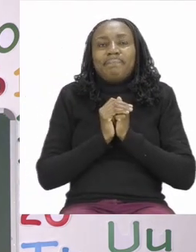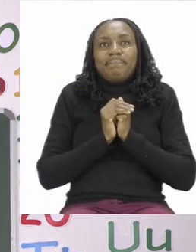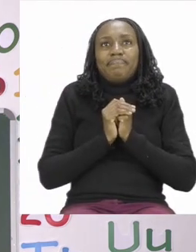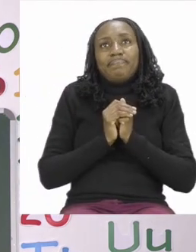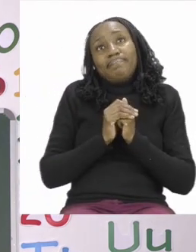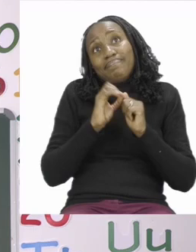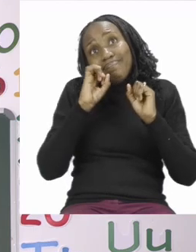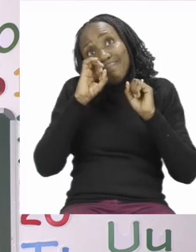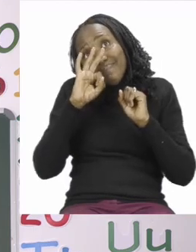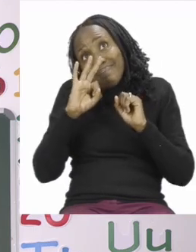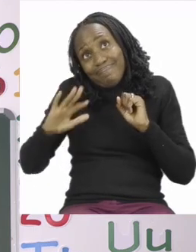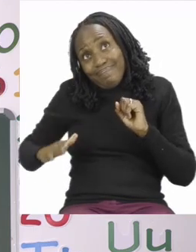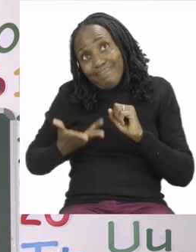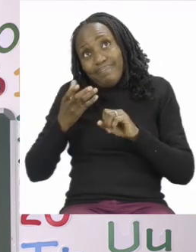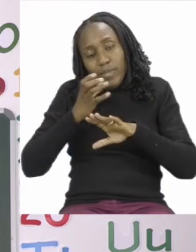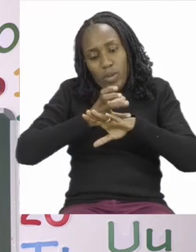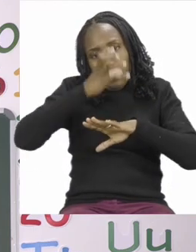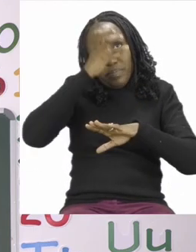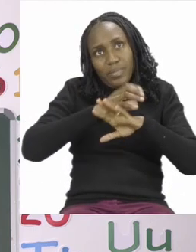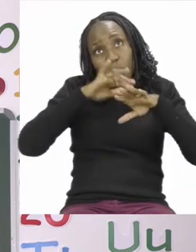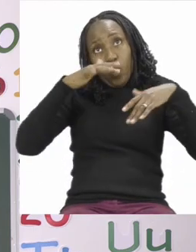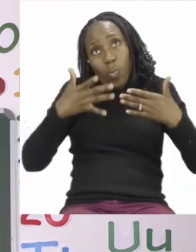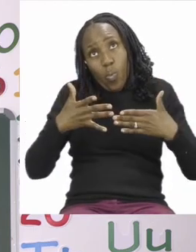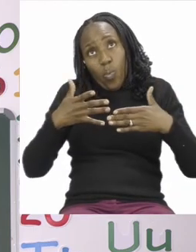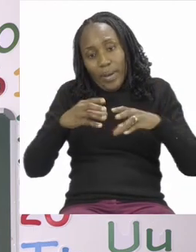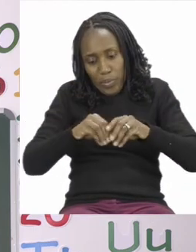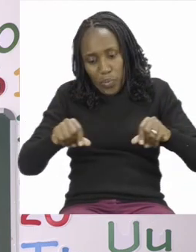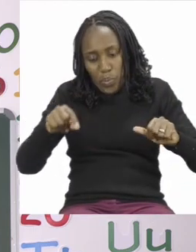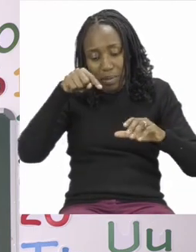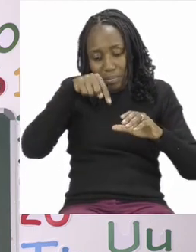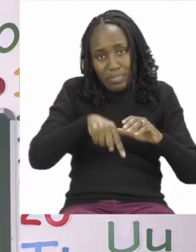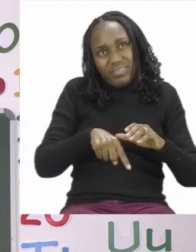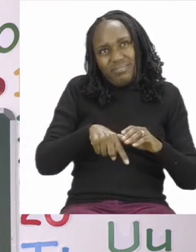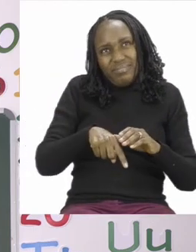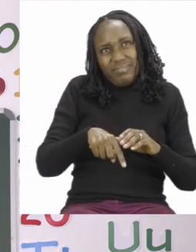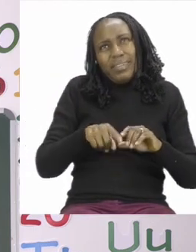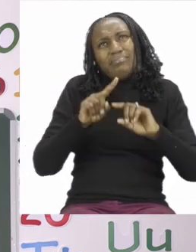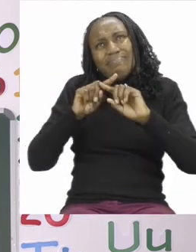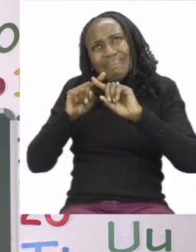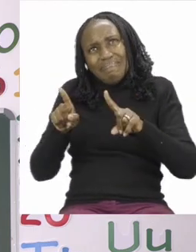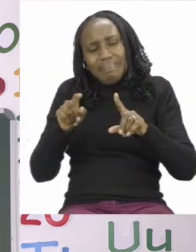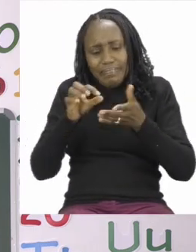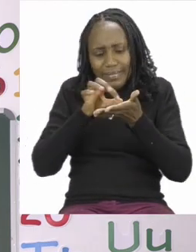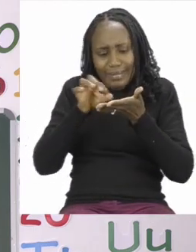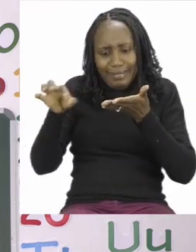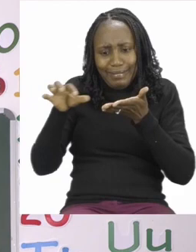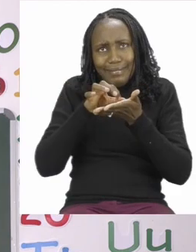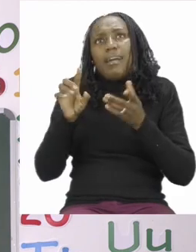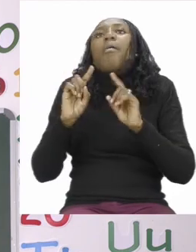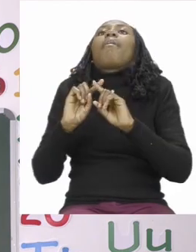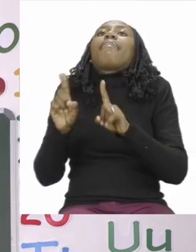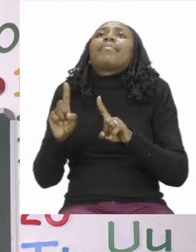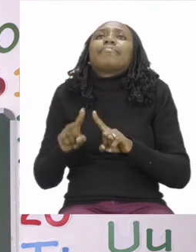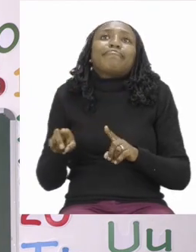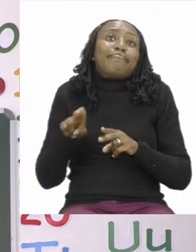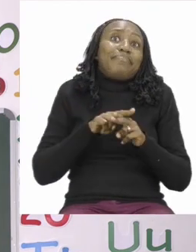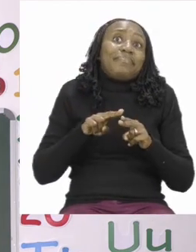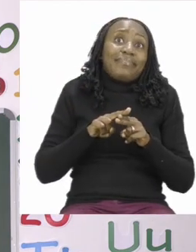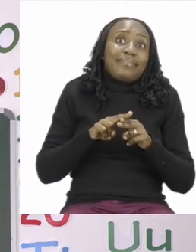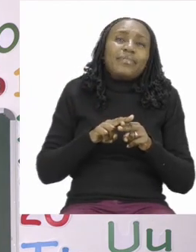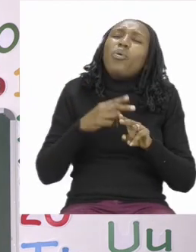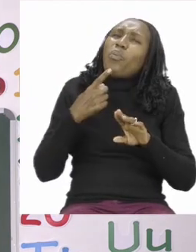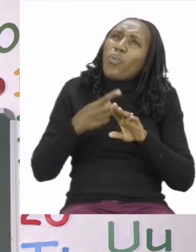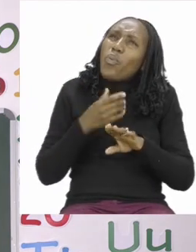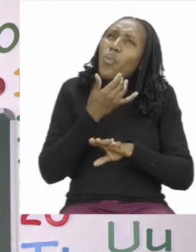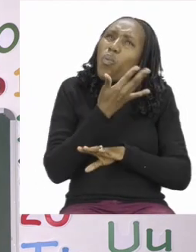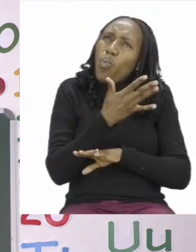container or right in the ground. And there are many different types of seeds that you can use. Then water it